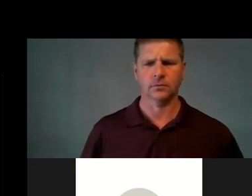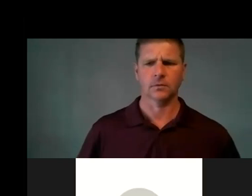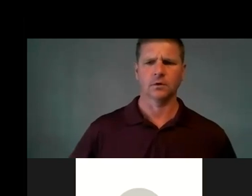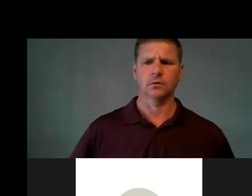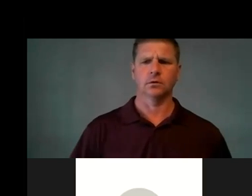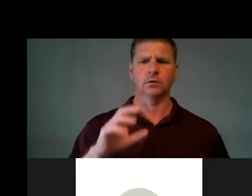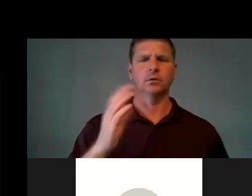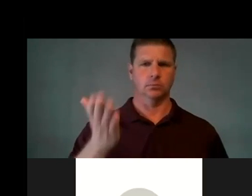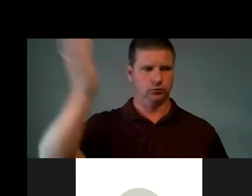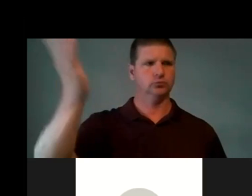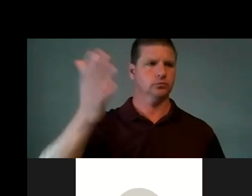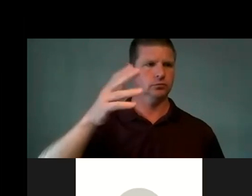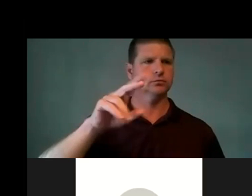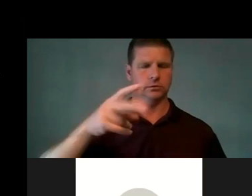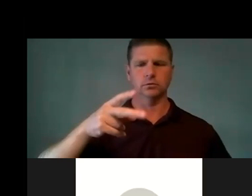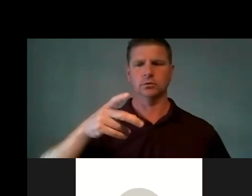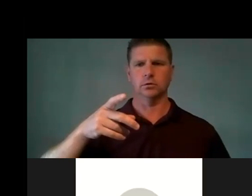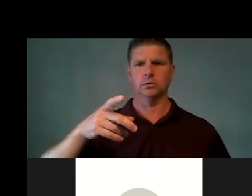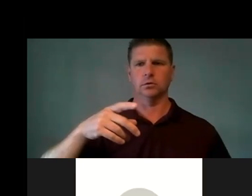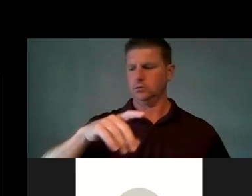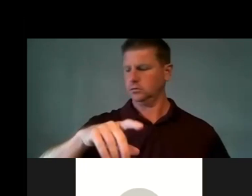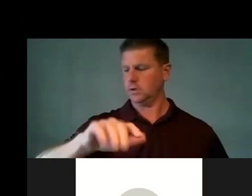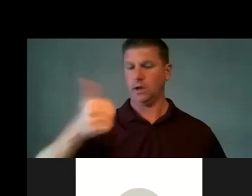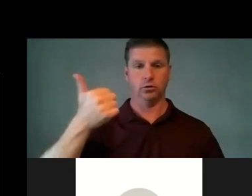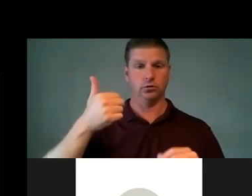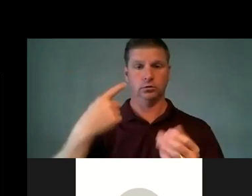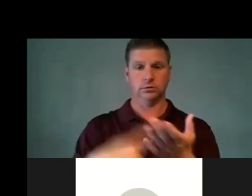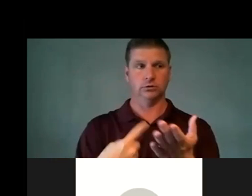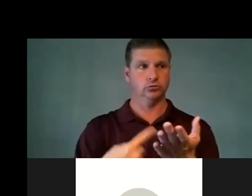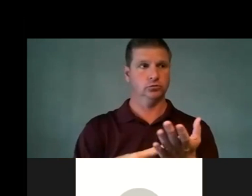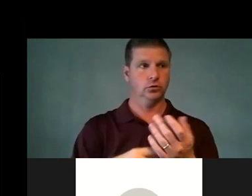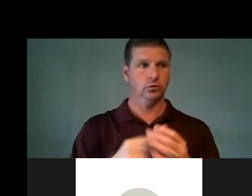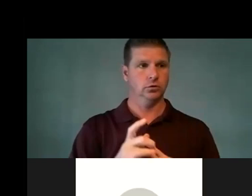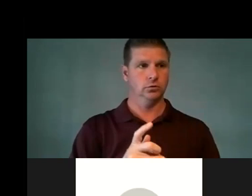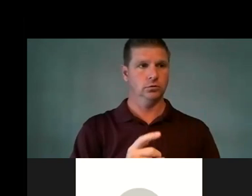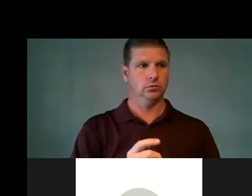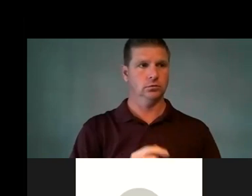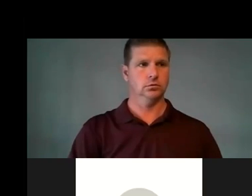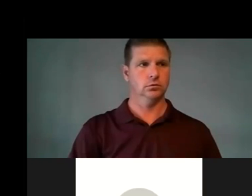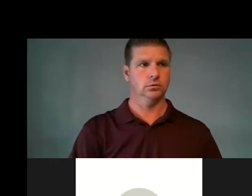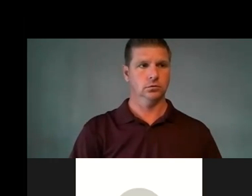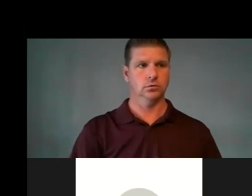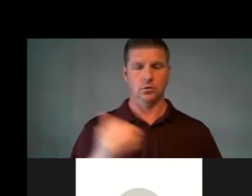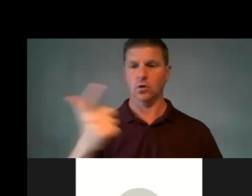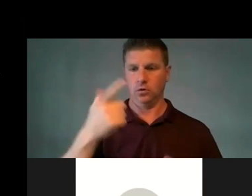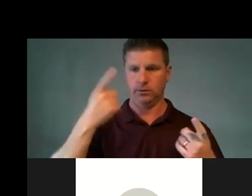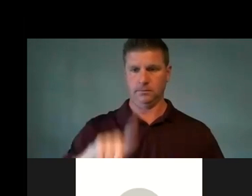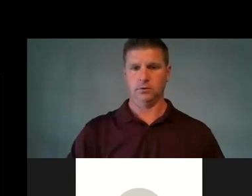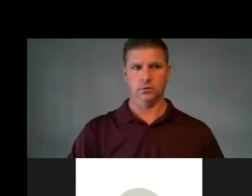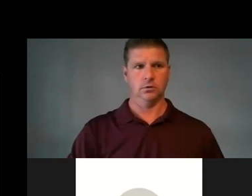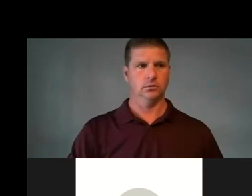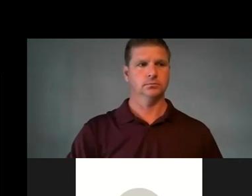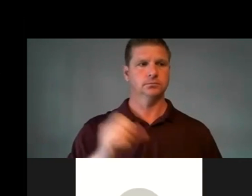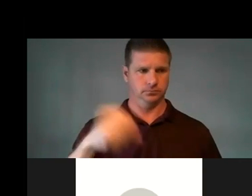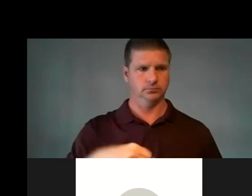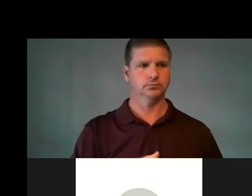Thank you. Second. Motion is seconded. Any further discussion? All those in favor? Aye.